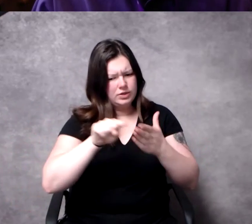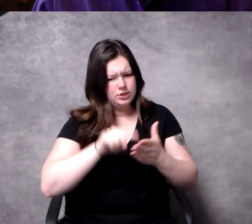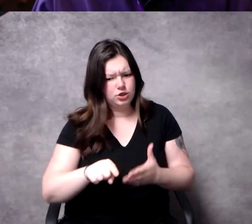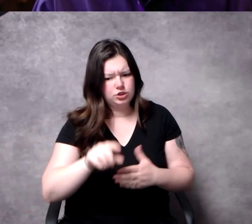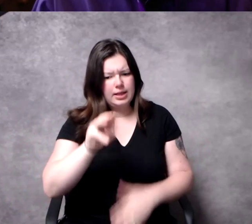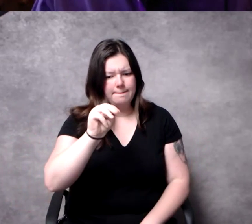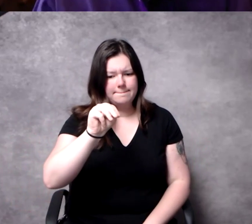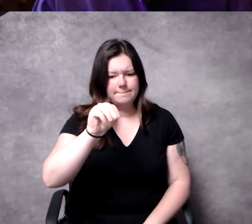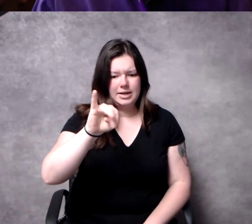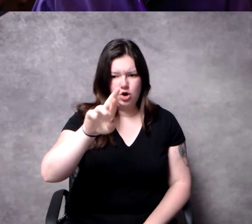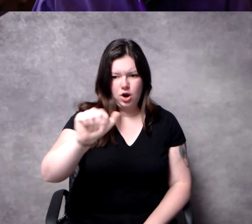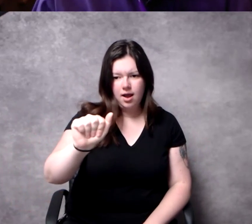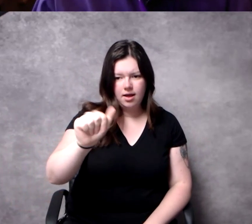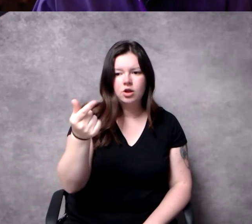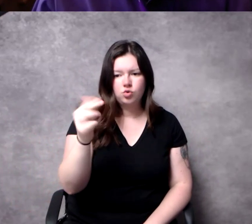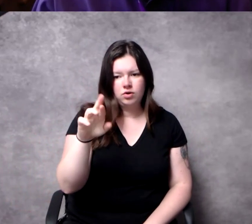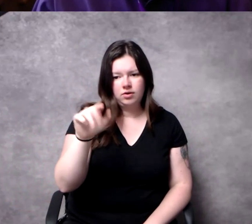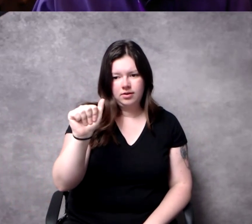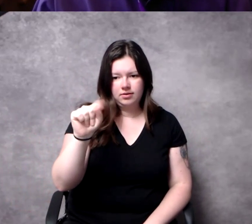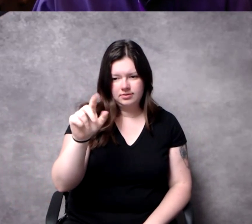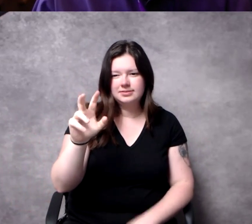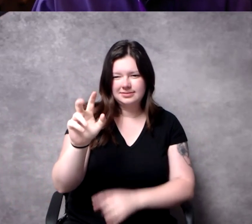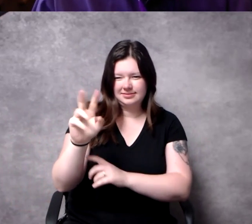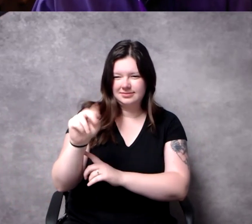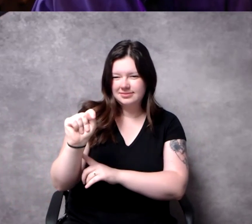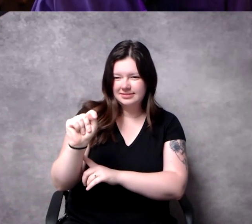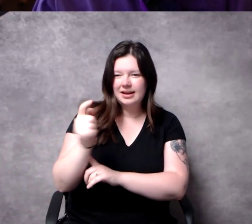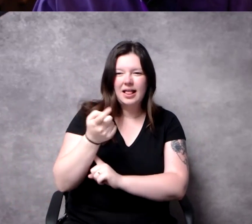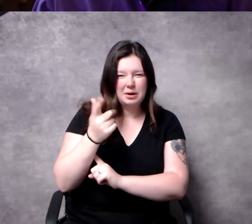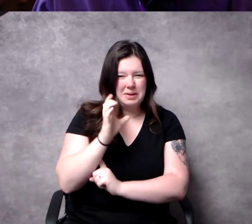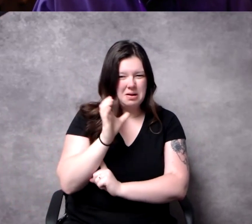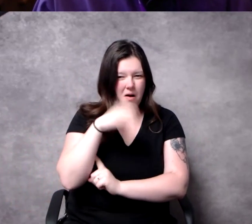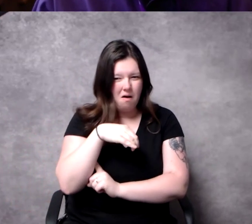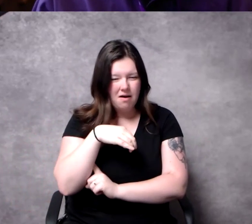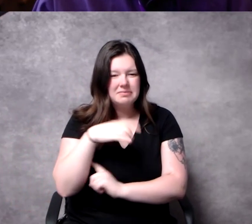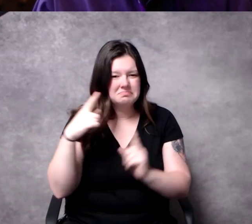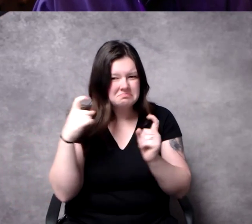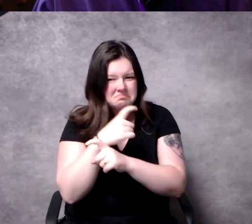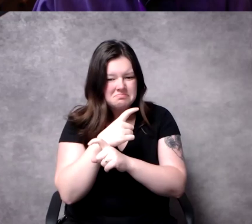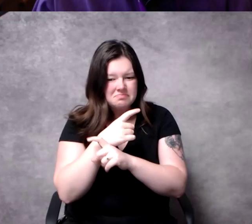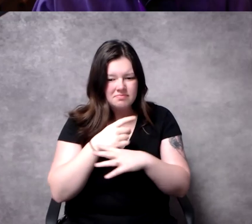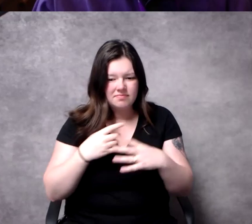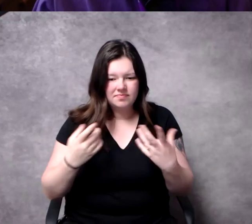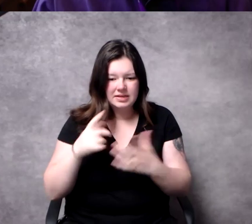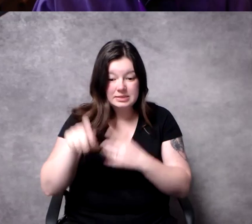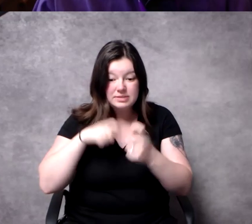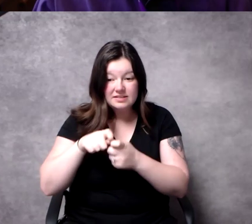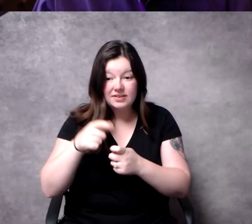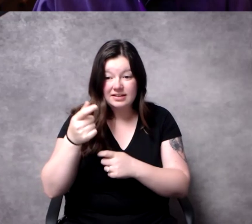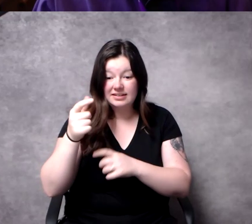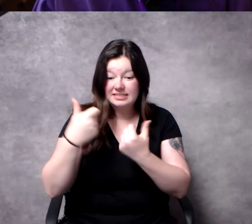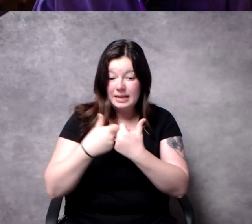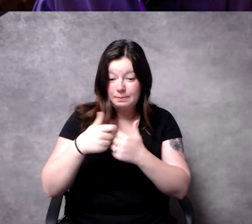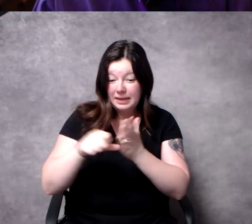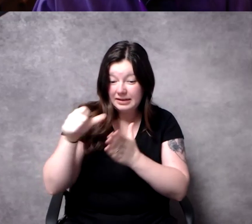themselves. MIRA grants are unusual. You don't have a specific aims page on a MIRA grant. It's a little